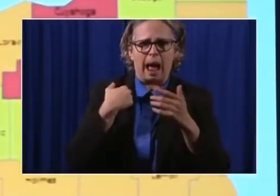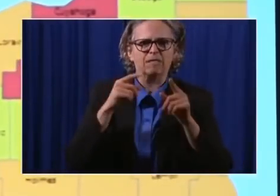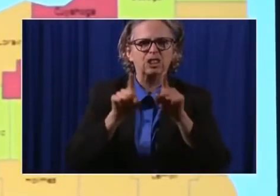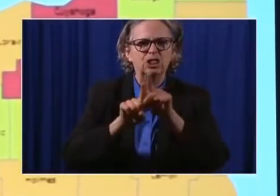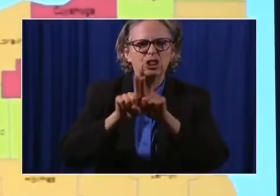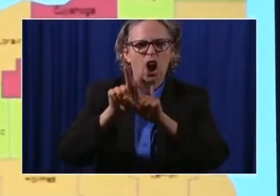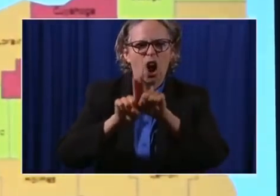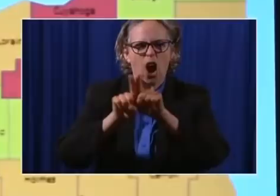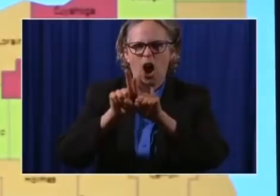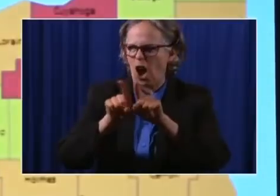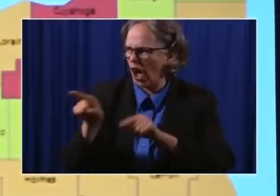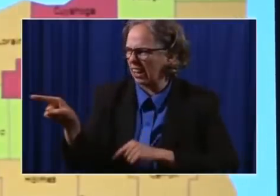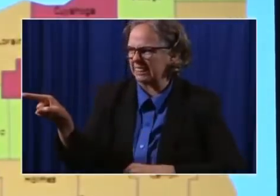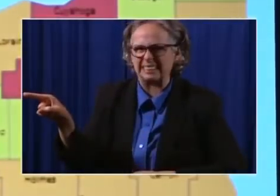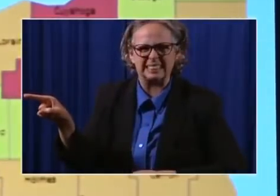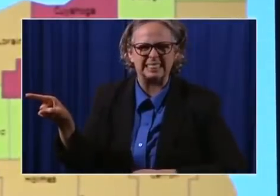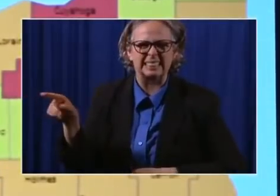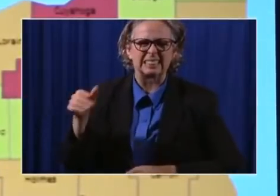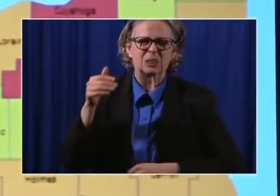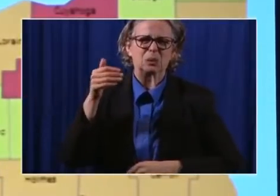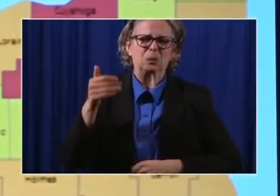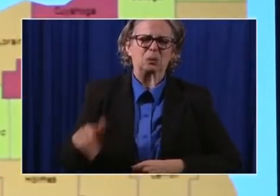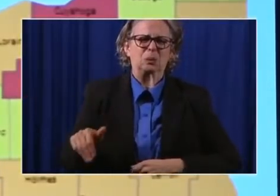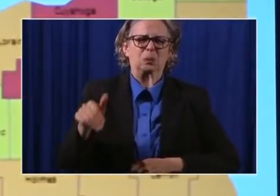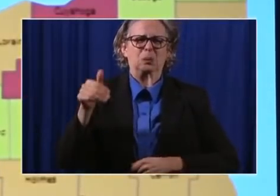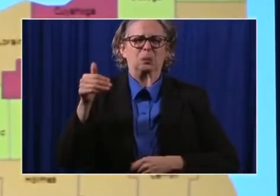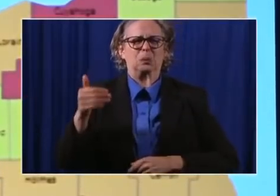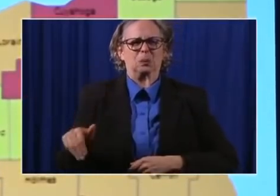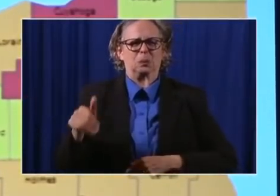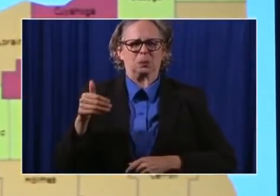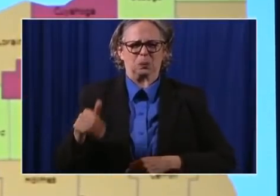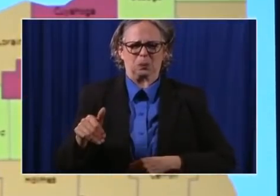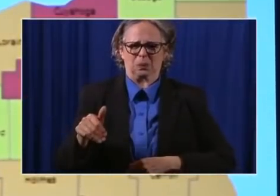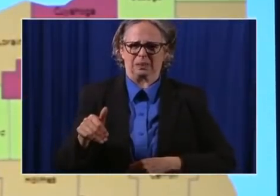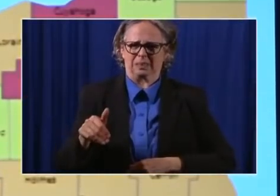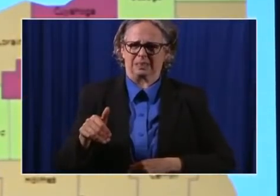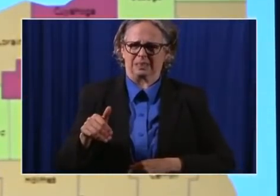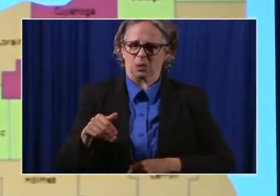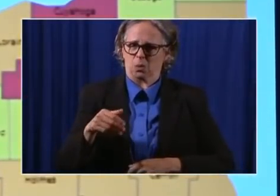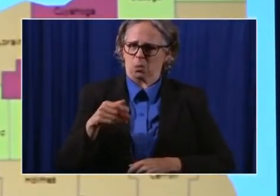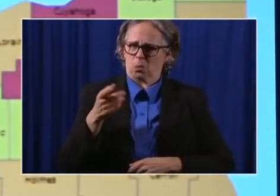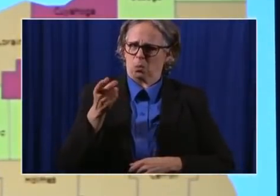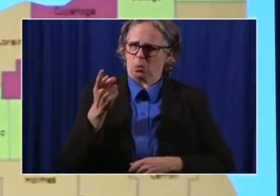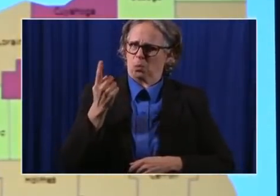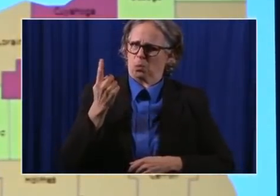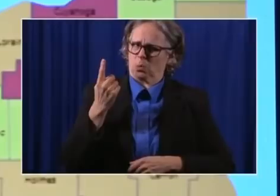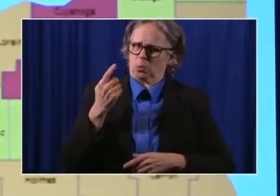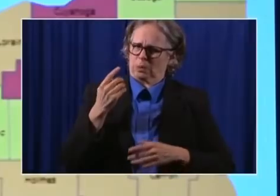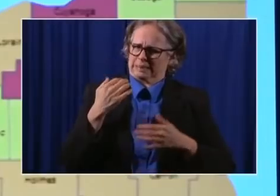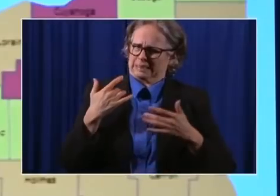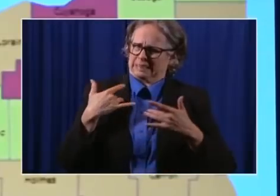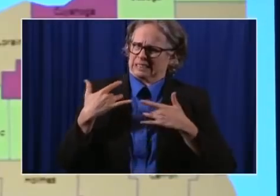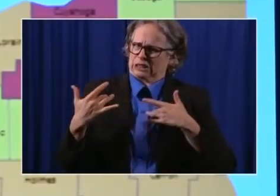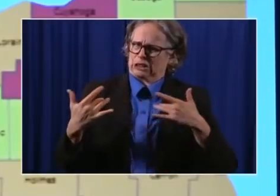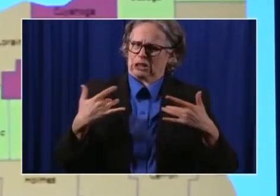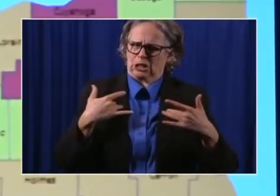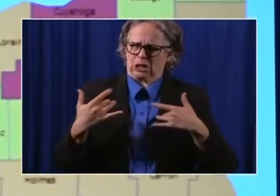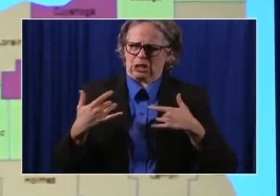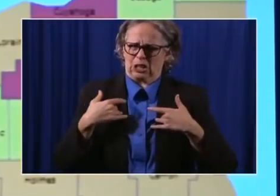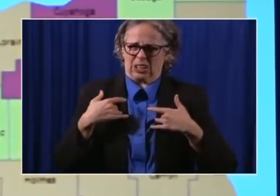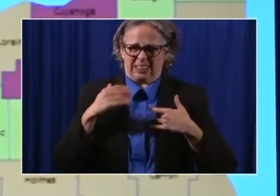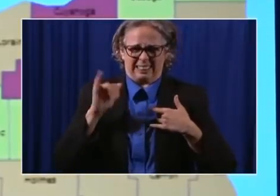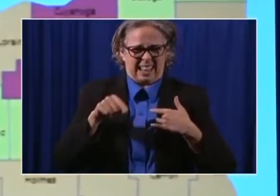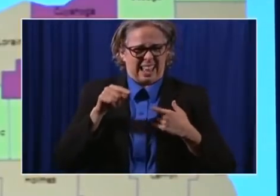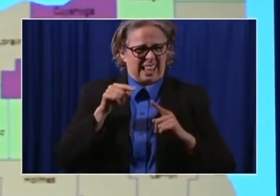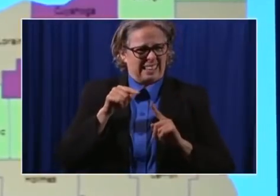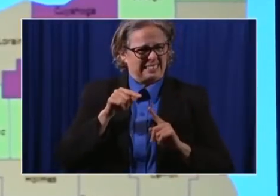If you look at the numbers, and one of the numbers that we keep looking at, and I always have to kind of hesitate to state it